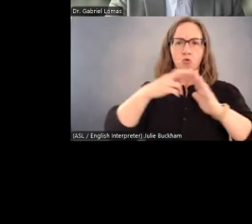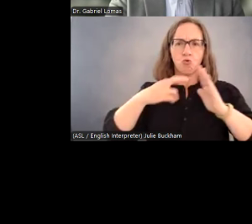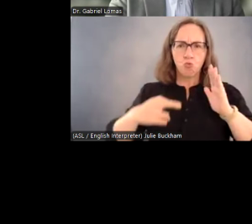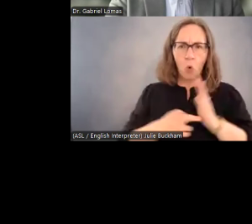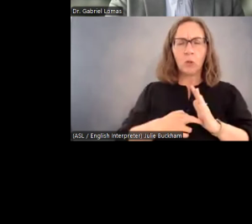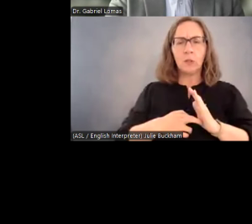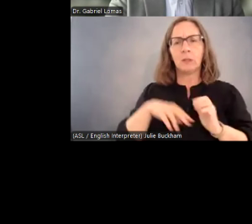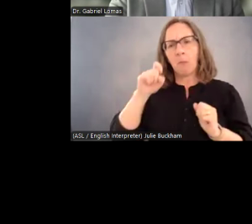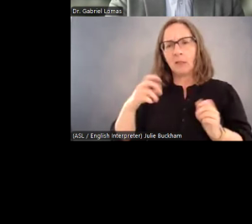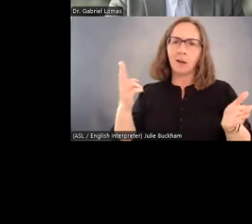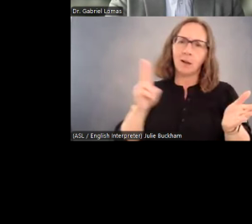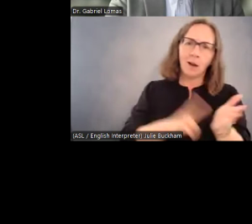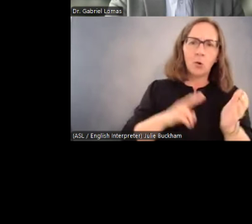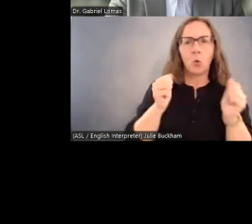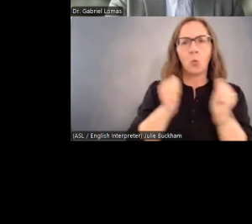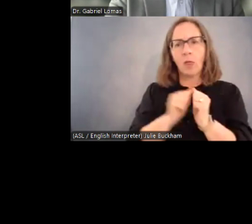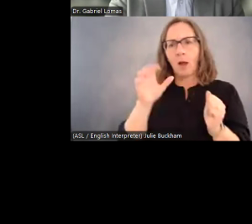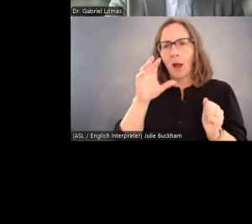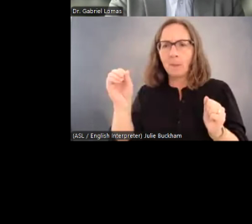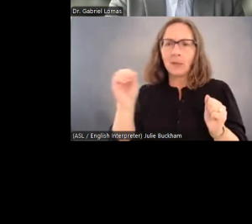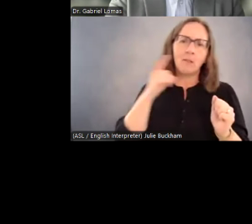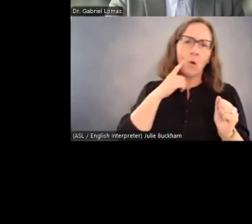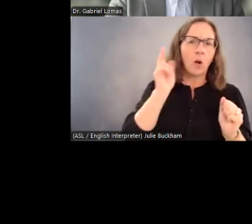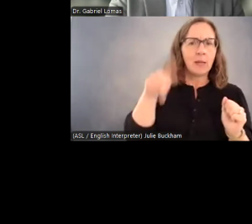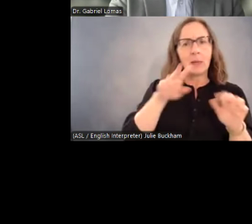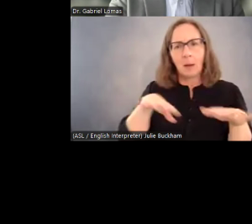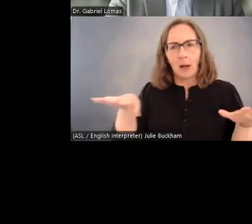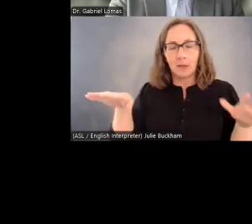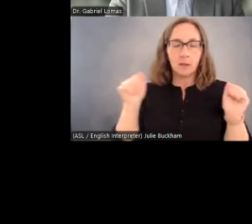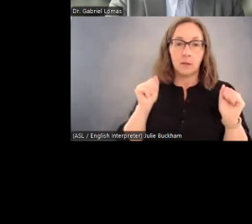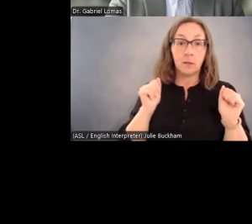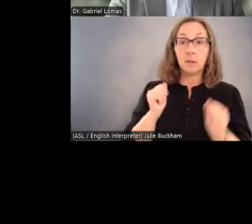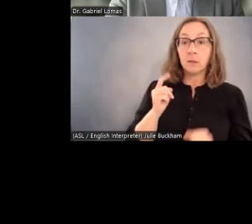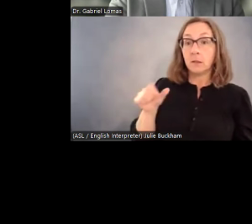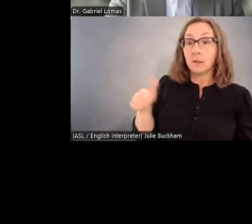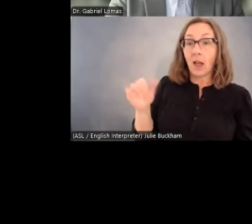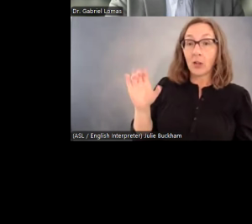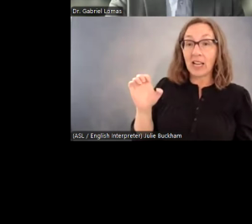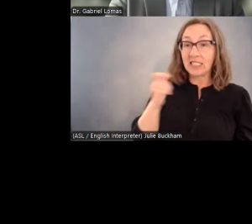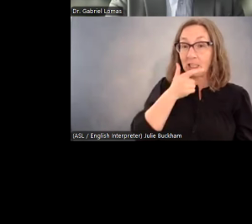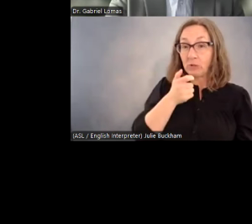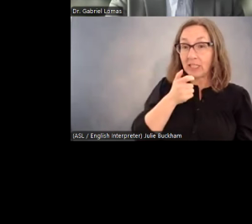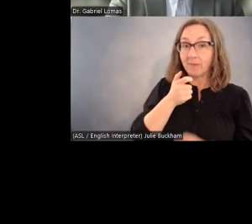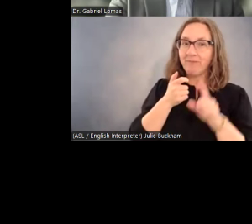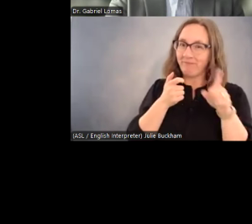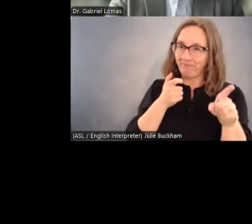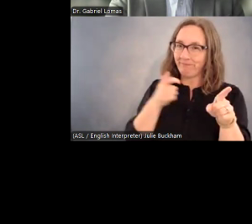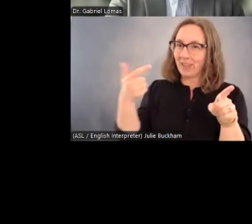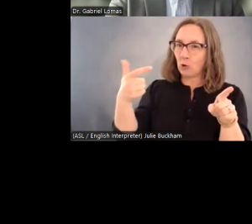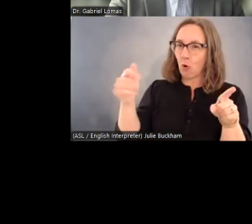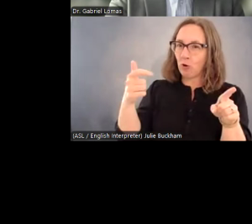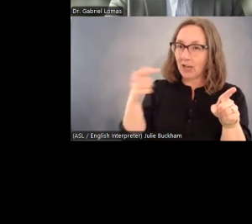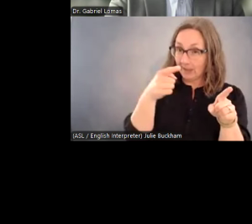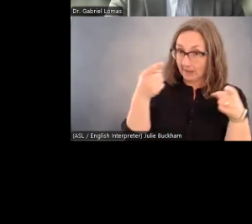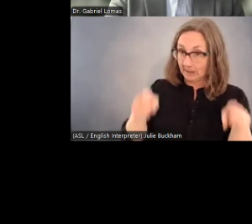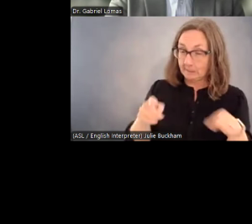with a company to have access for video phones. Another case that was interesting, next slide, is this Georgia case, which really